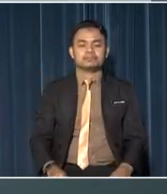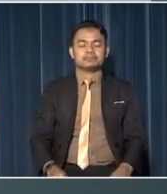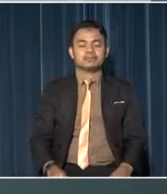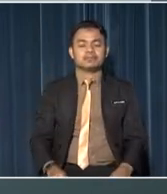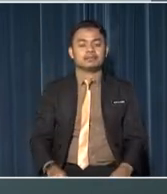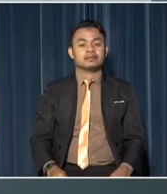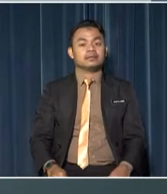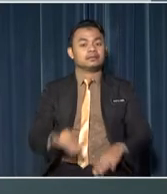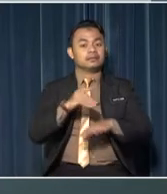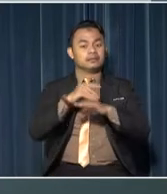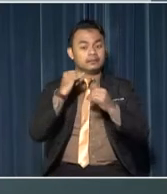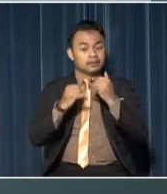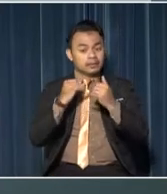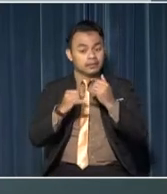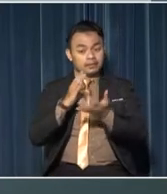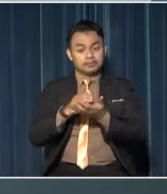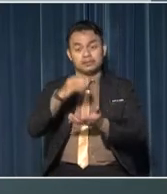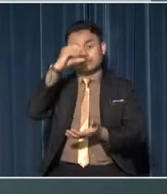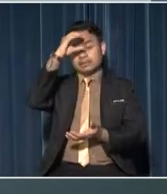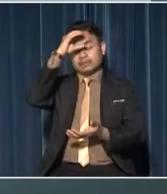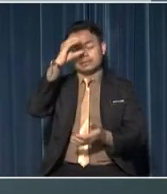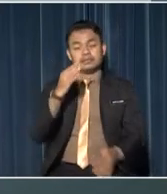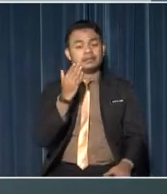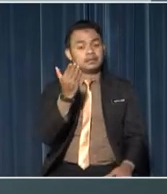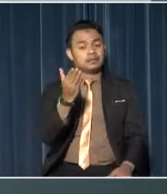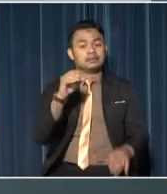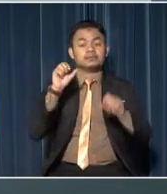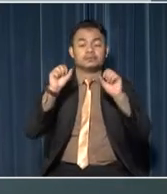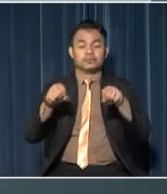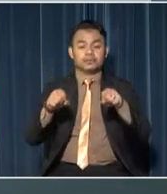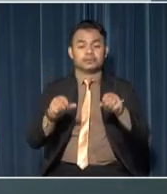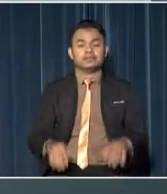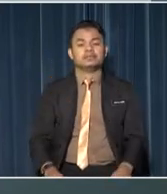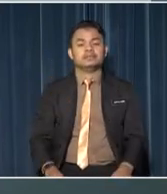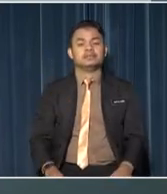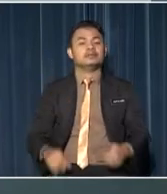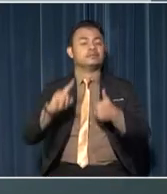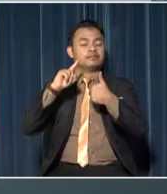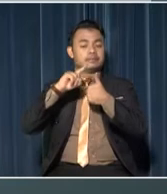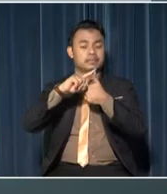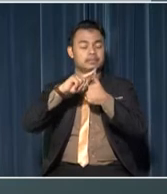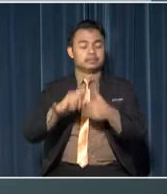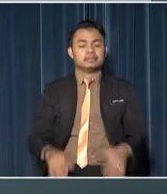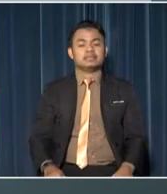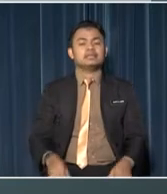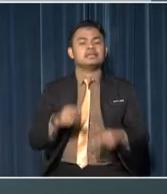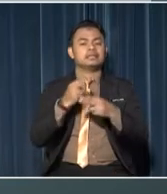By the end of the lesson, you will be able to, number one,